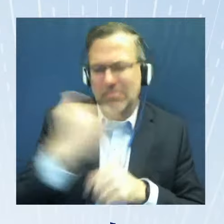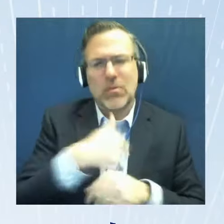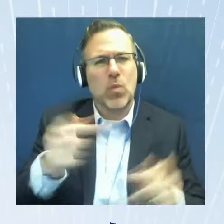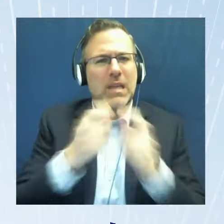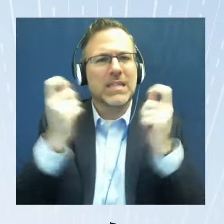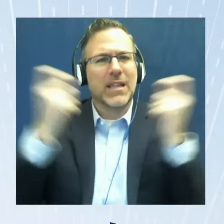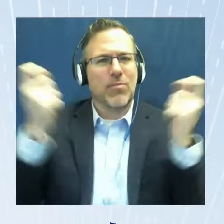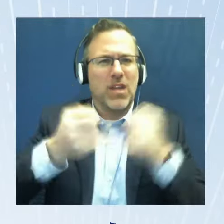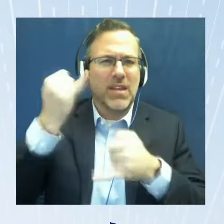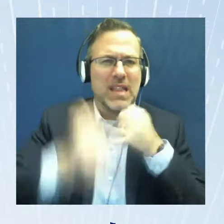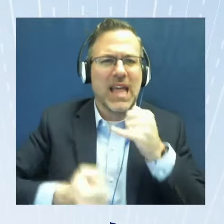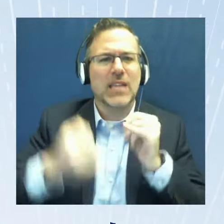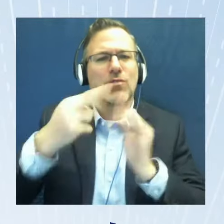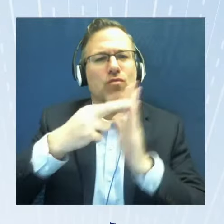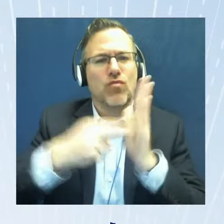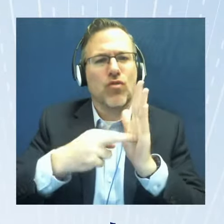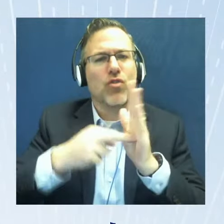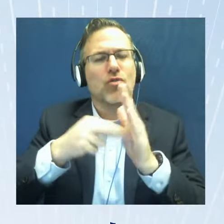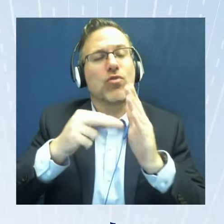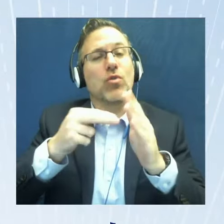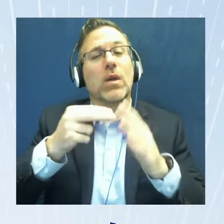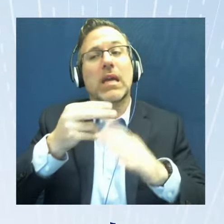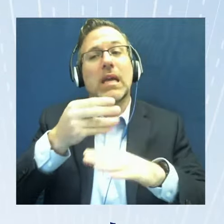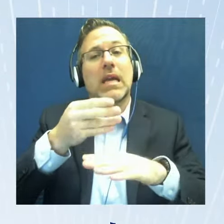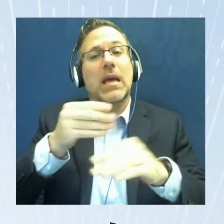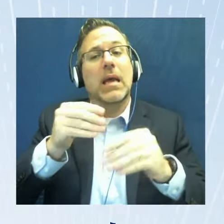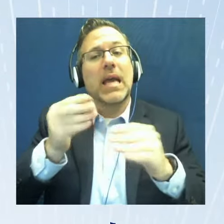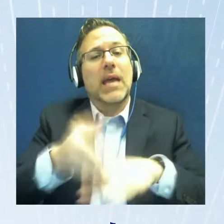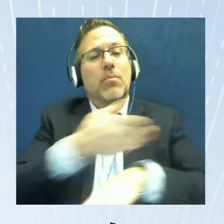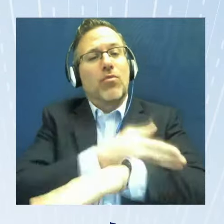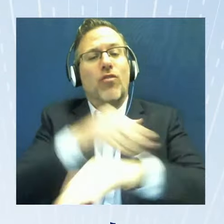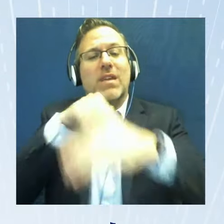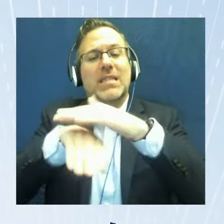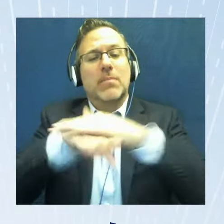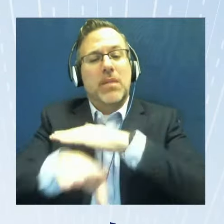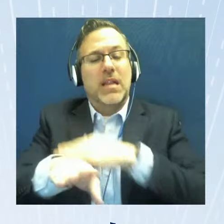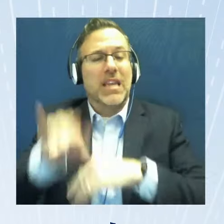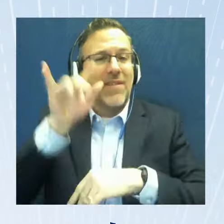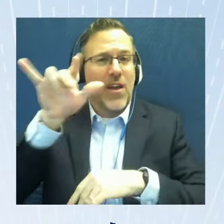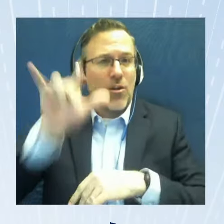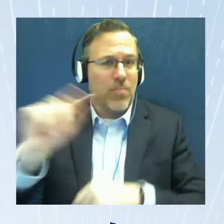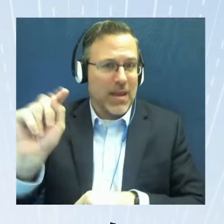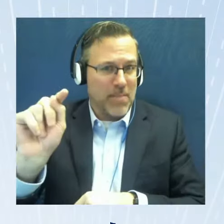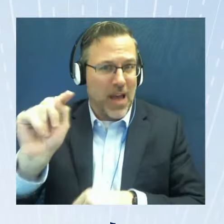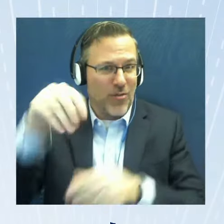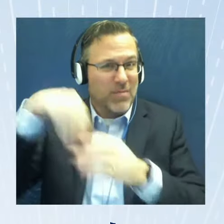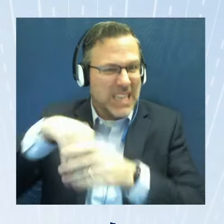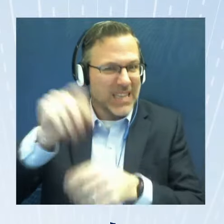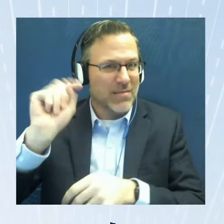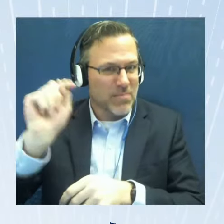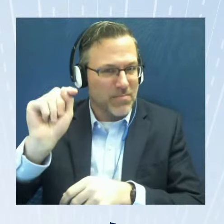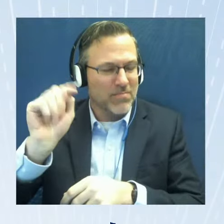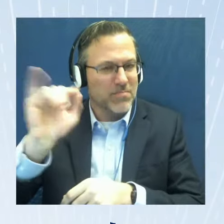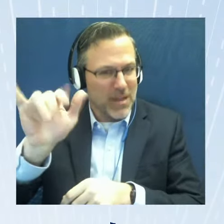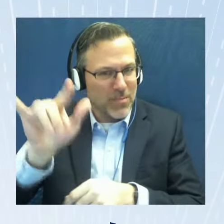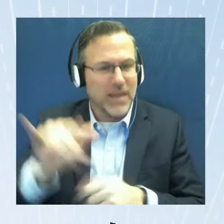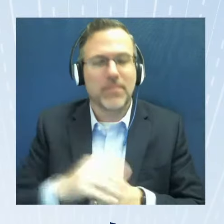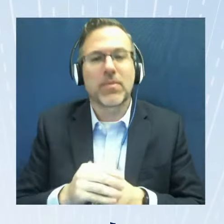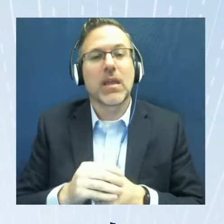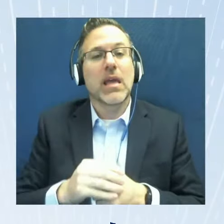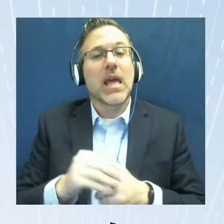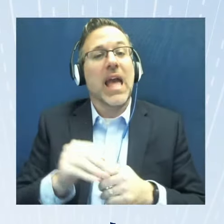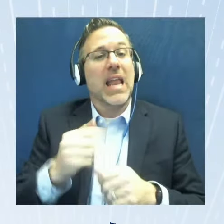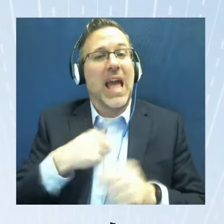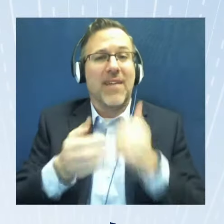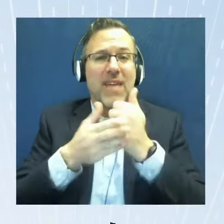increasing the accessibility of airplane lavatories, and since then have been able to visit airports around the country getting new accessibility